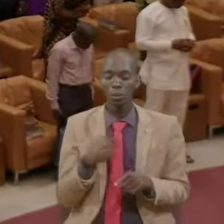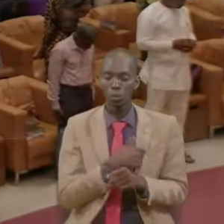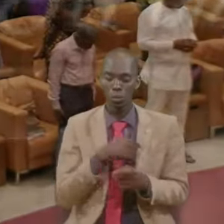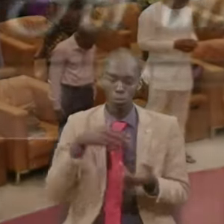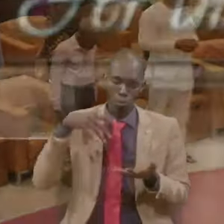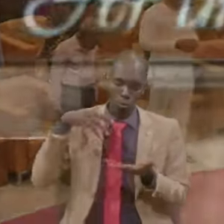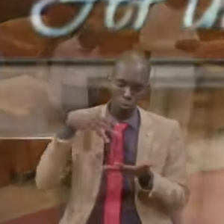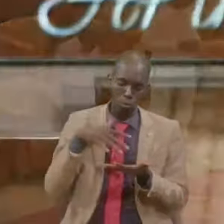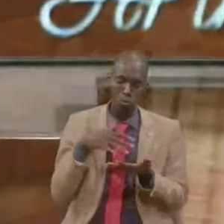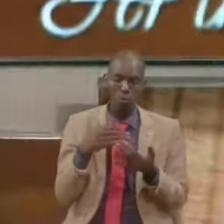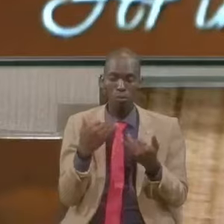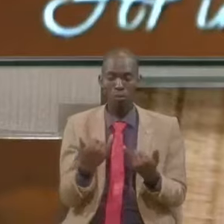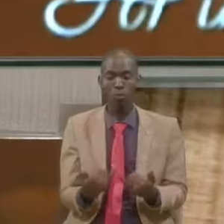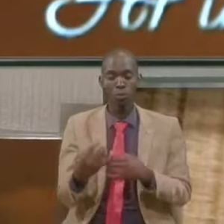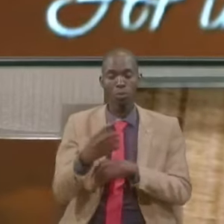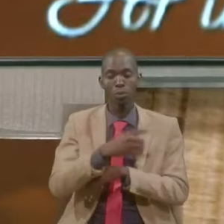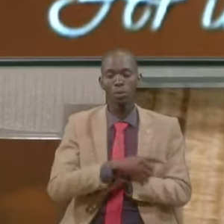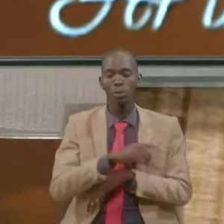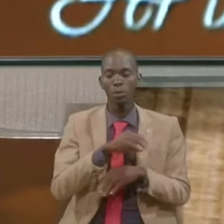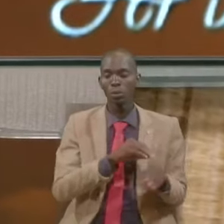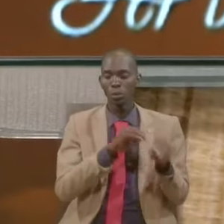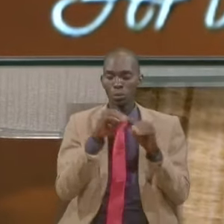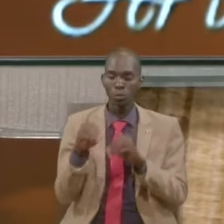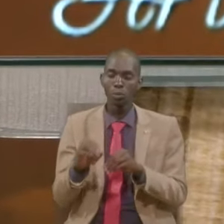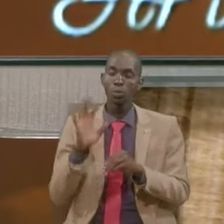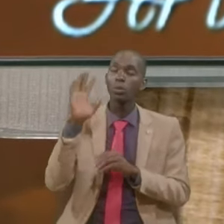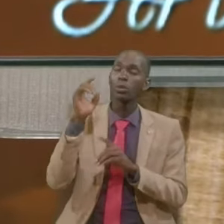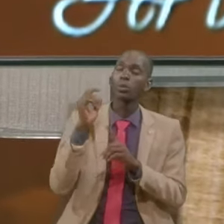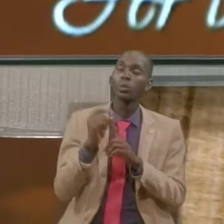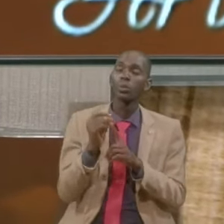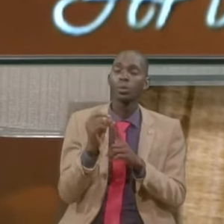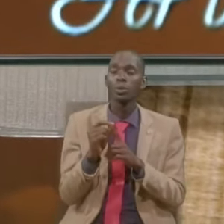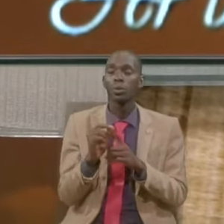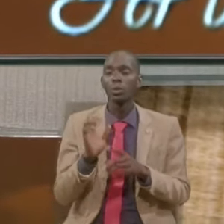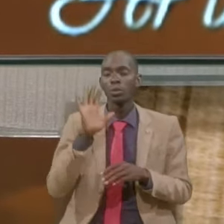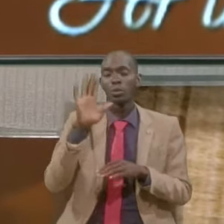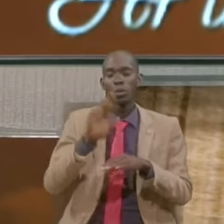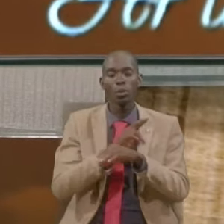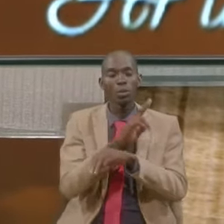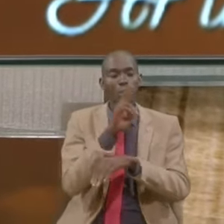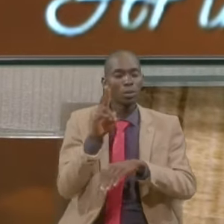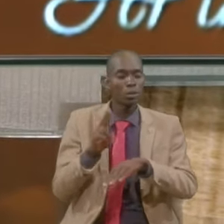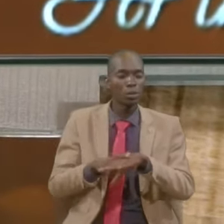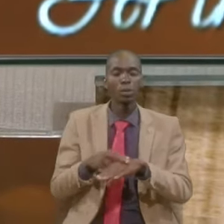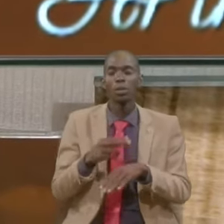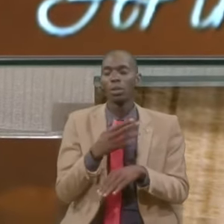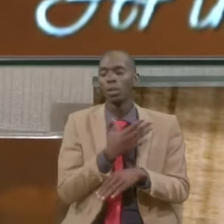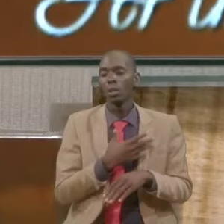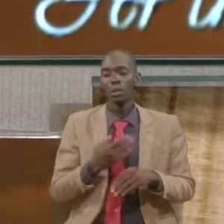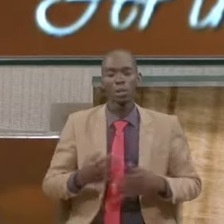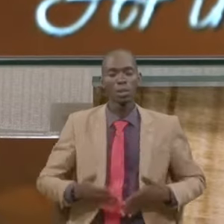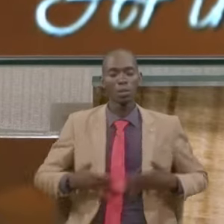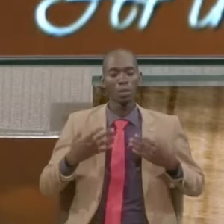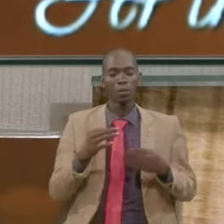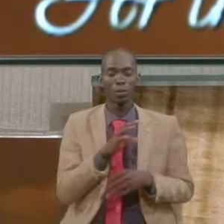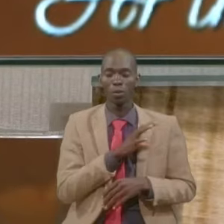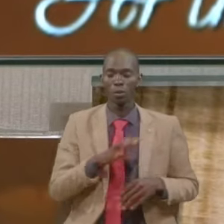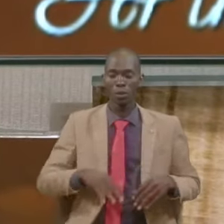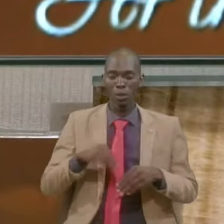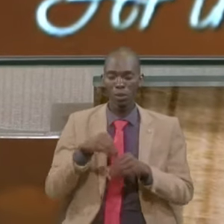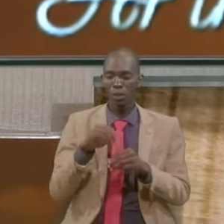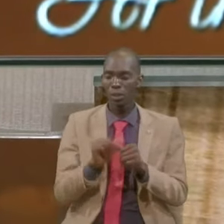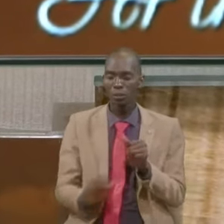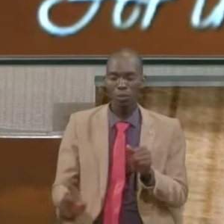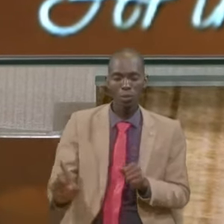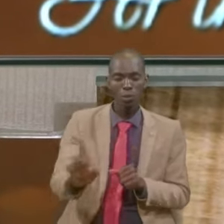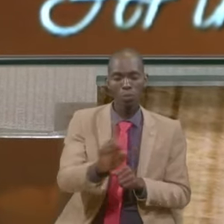today, implant your word, your nature, and the life of Christ in every one of us